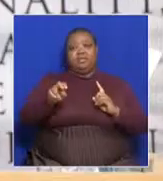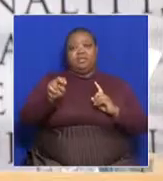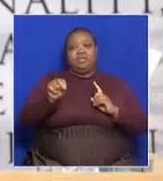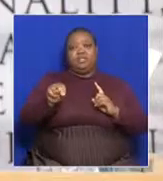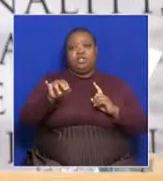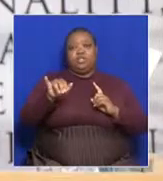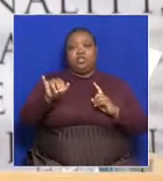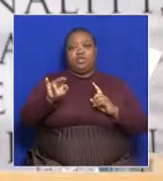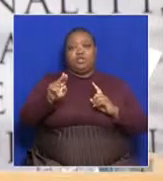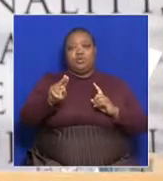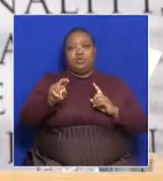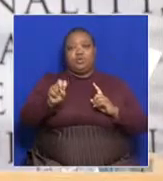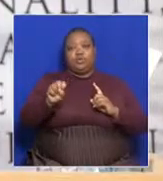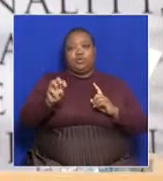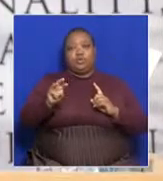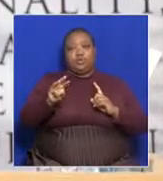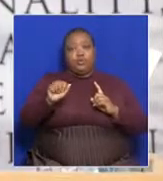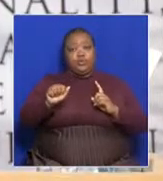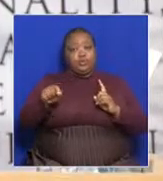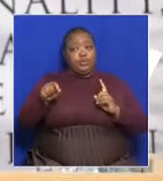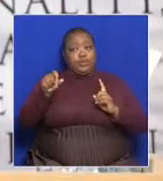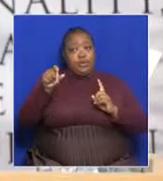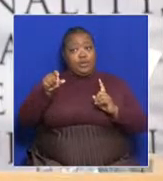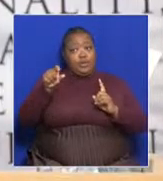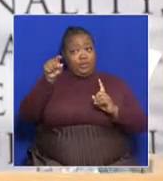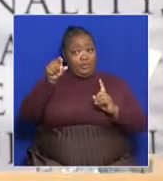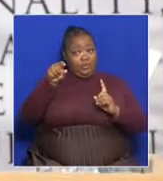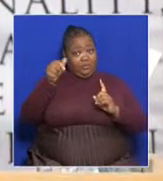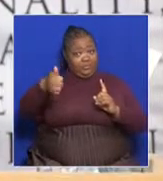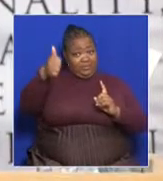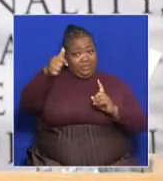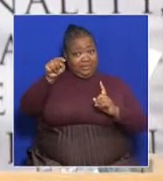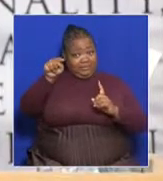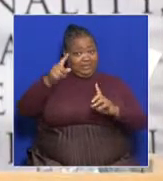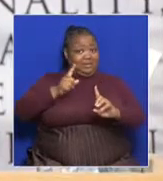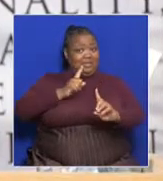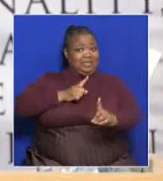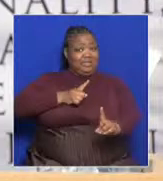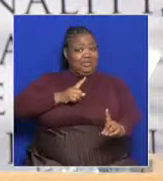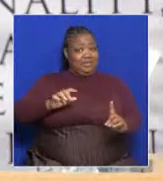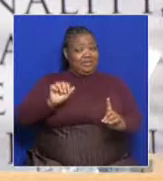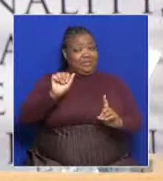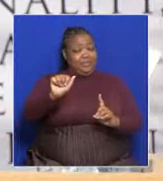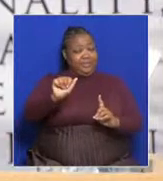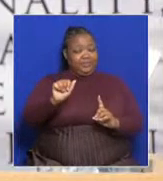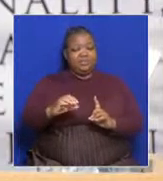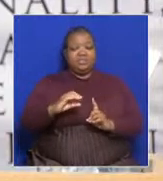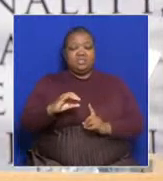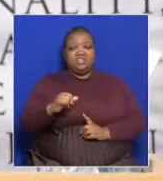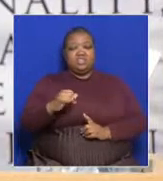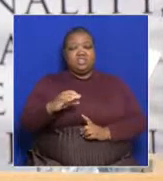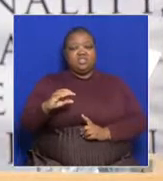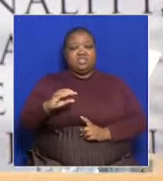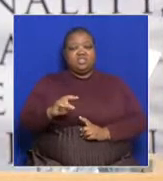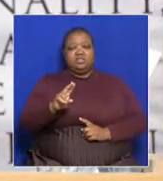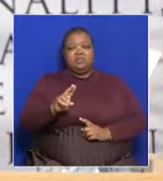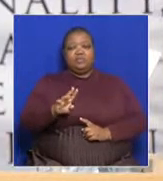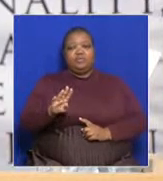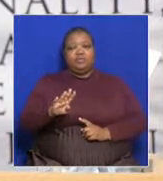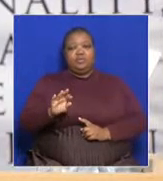Brigadier Nuswa's instruction, perhaps it might help to have regard to CJC 243.6.